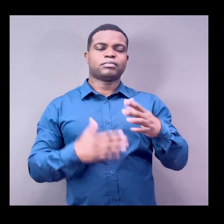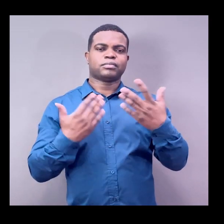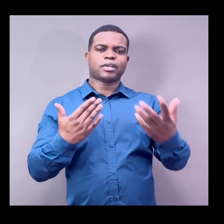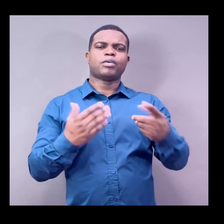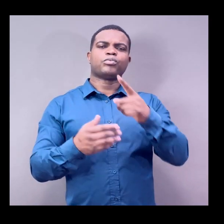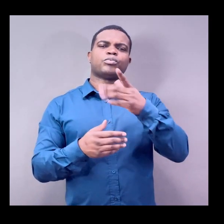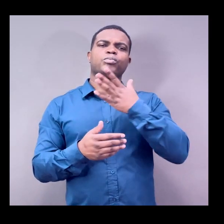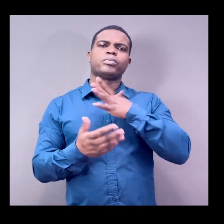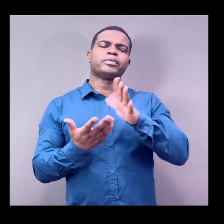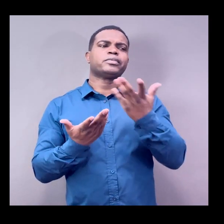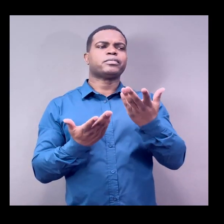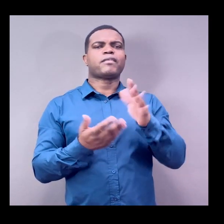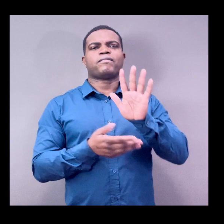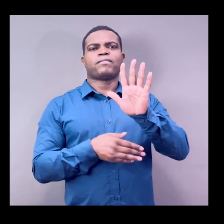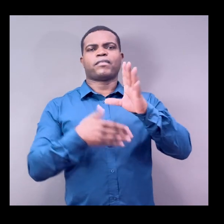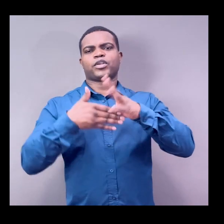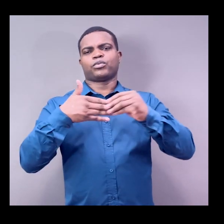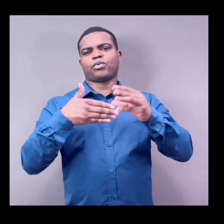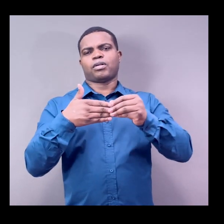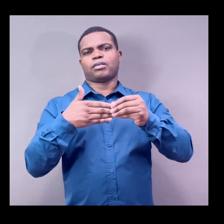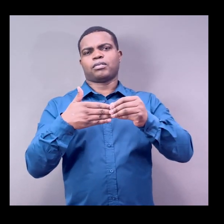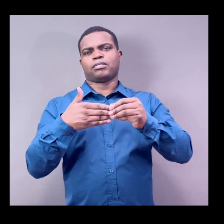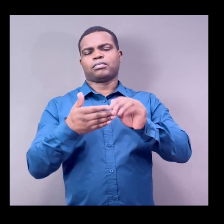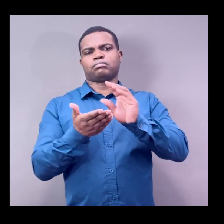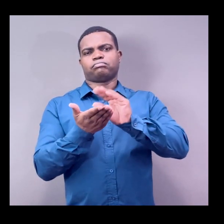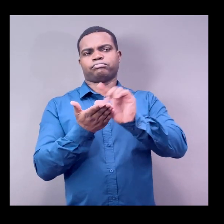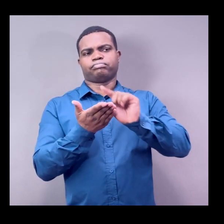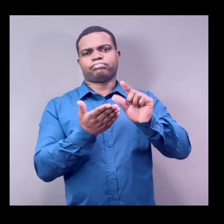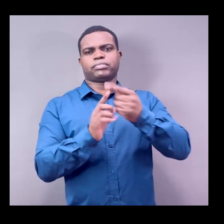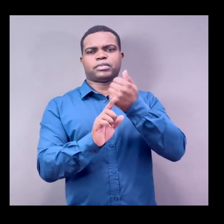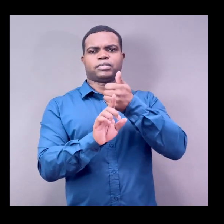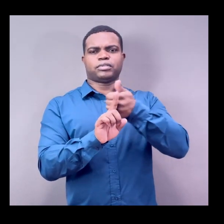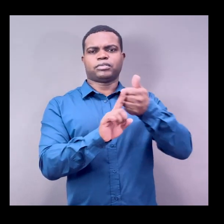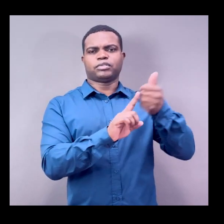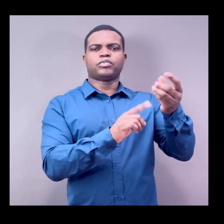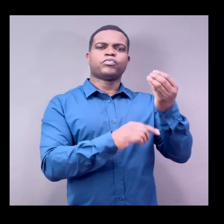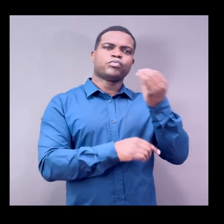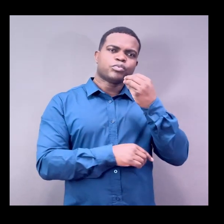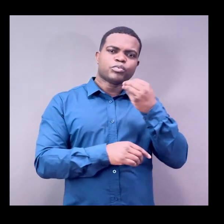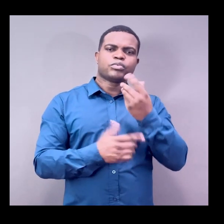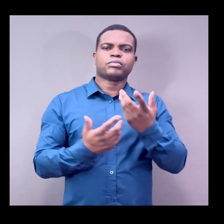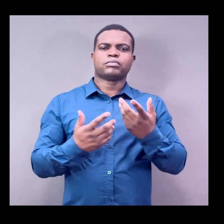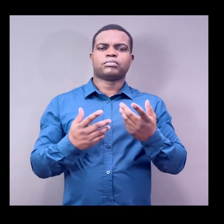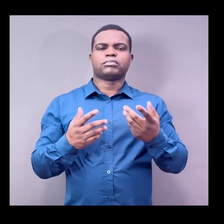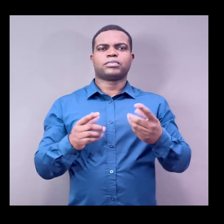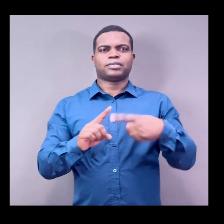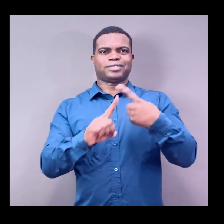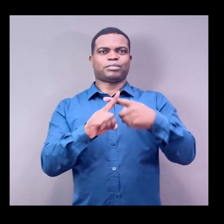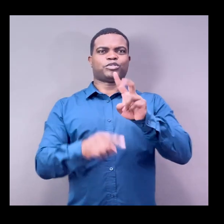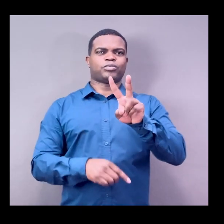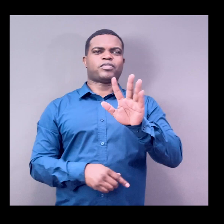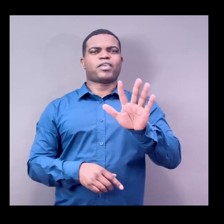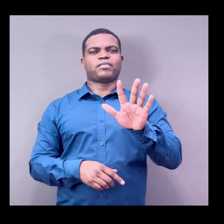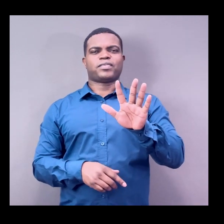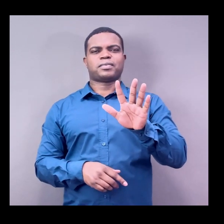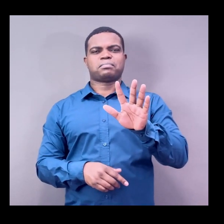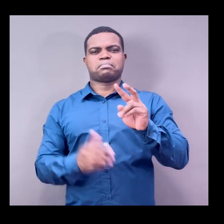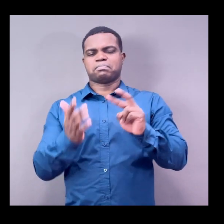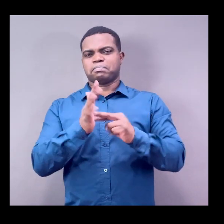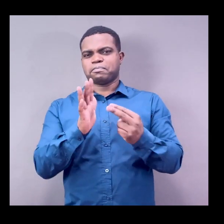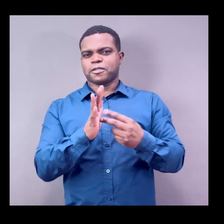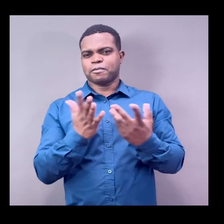if you are allocating $5 for each of the food, that means you are going to be multiplying by